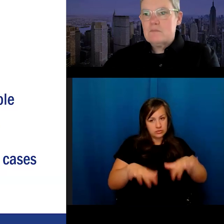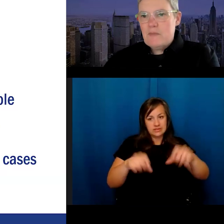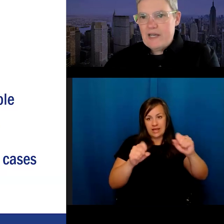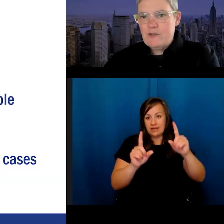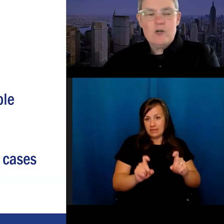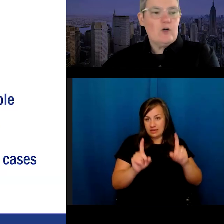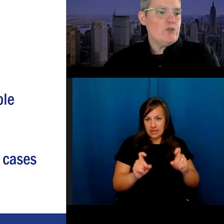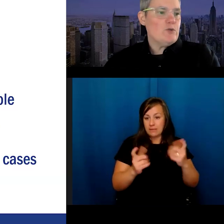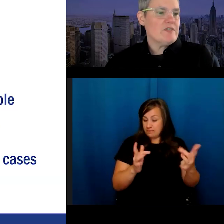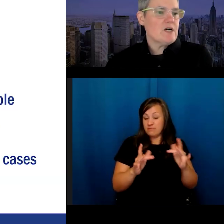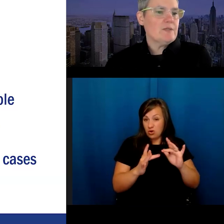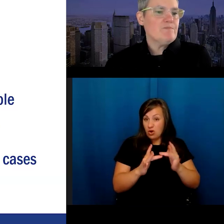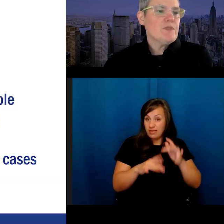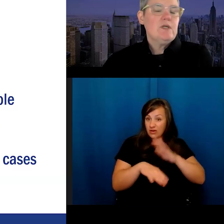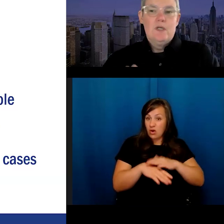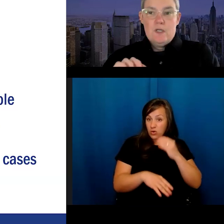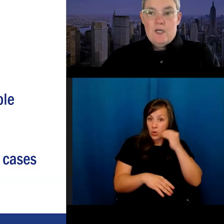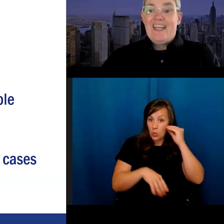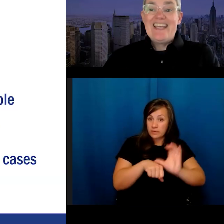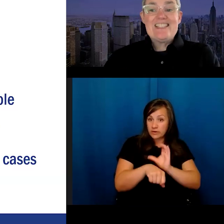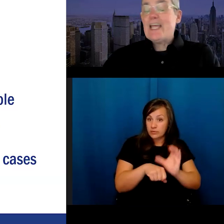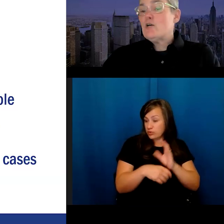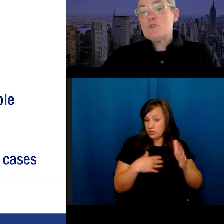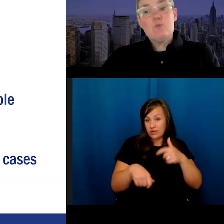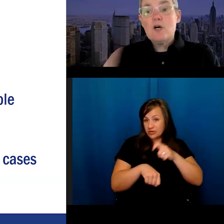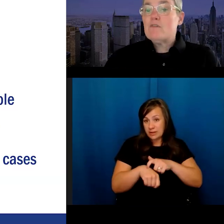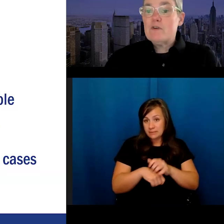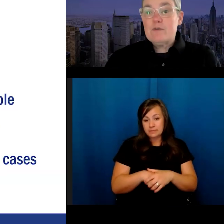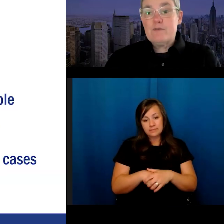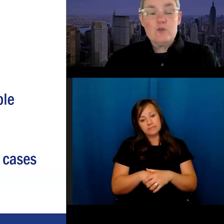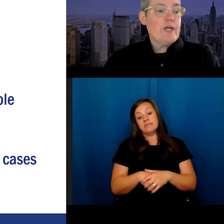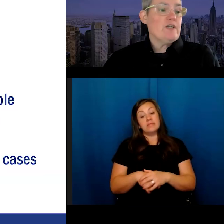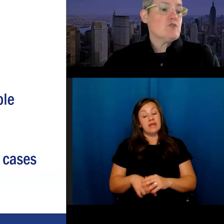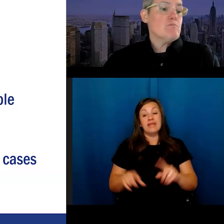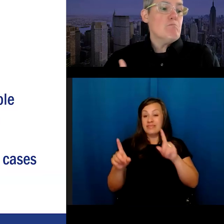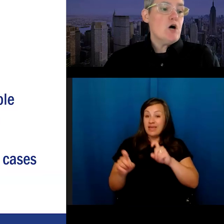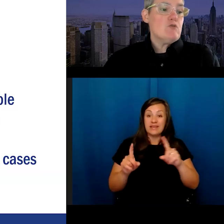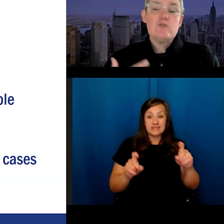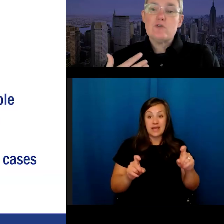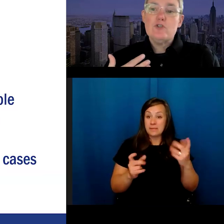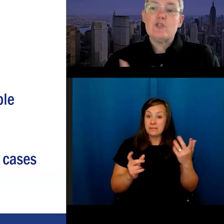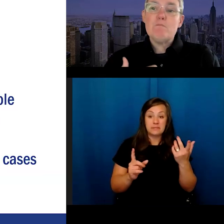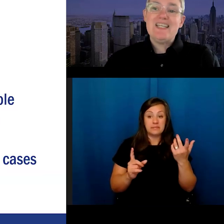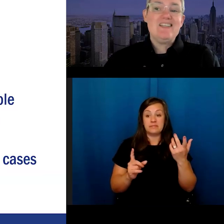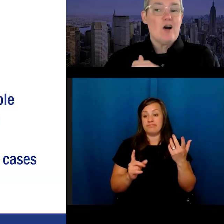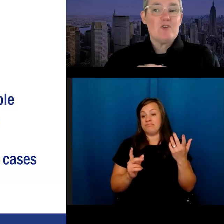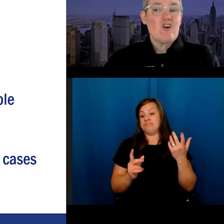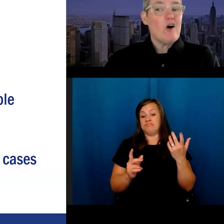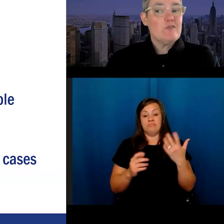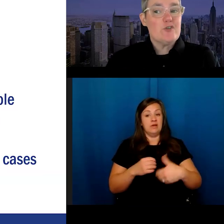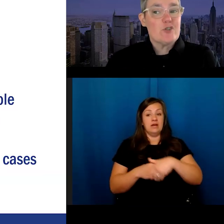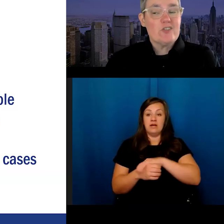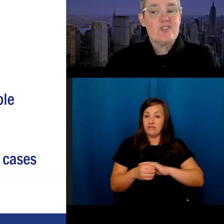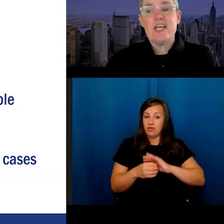exam at your home when you have the time. Exams cover the full range. You can meet